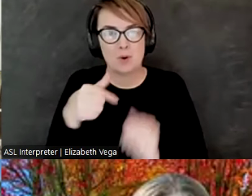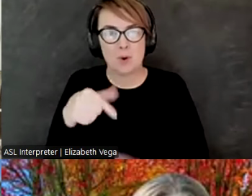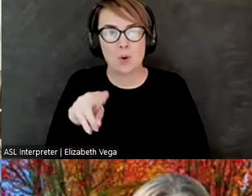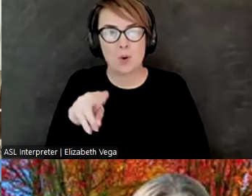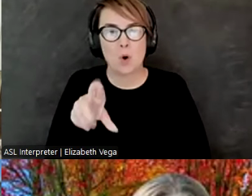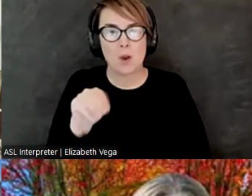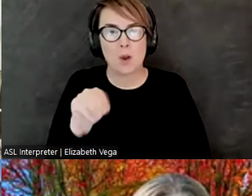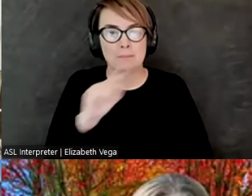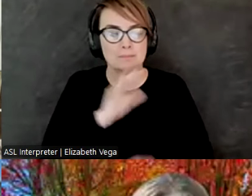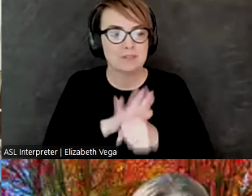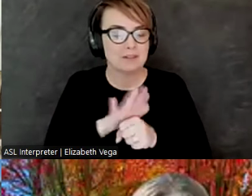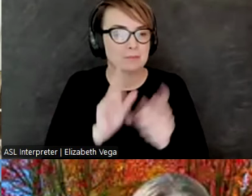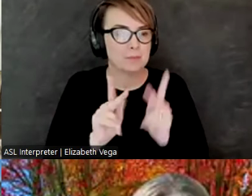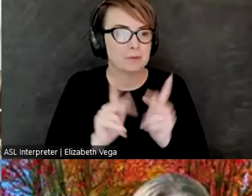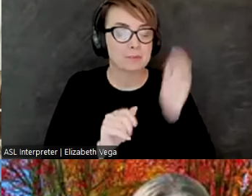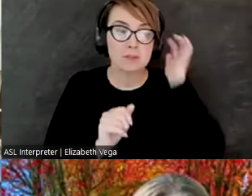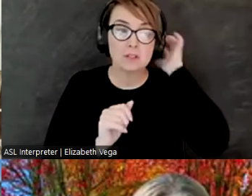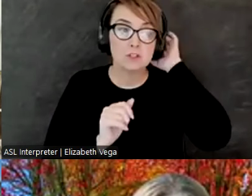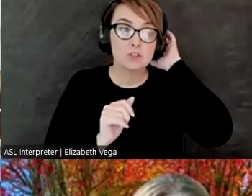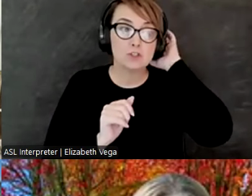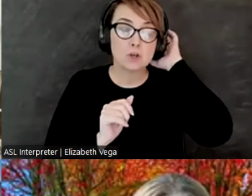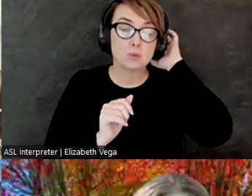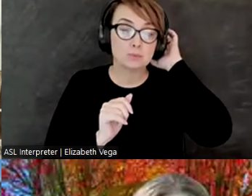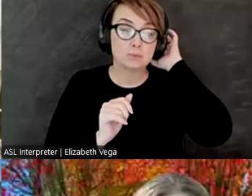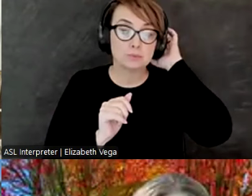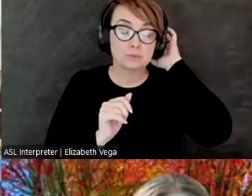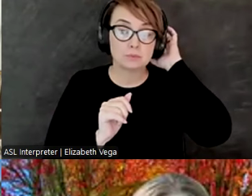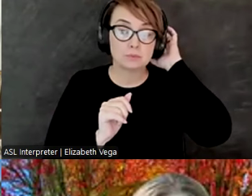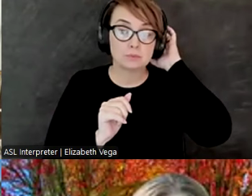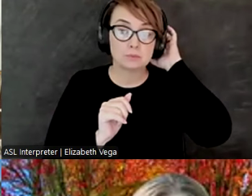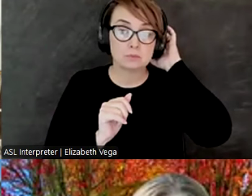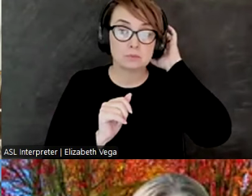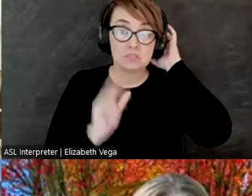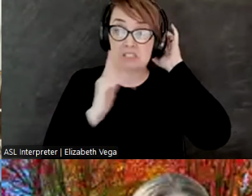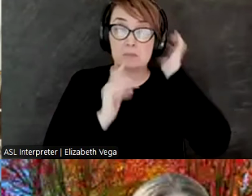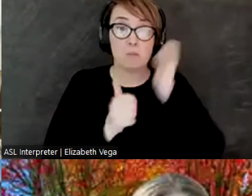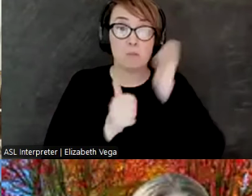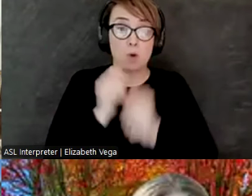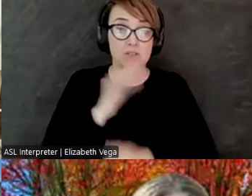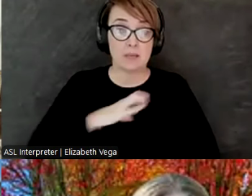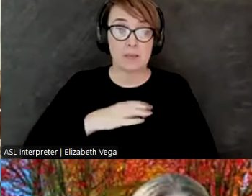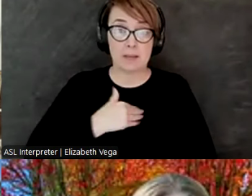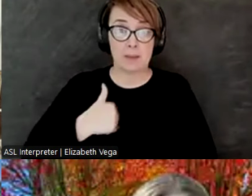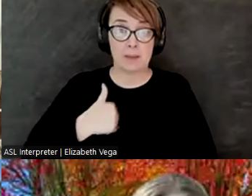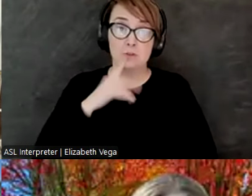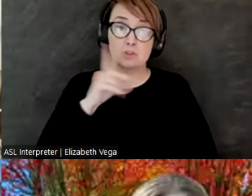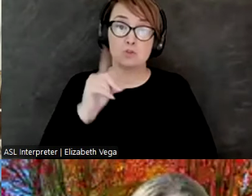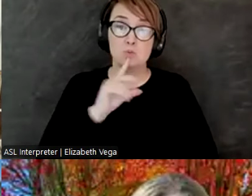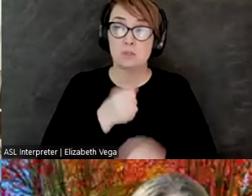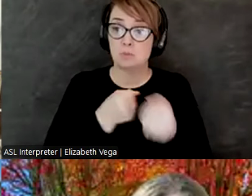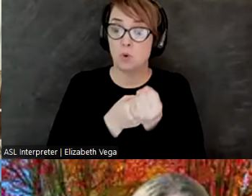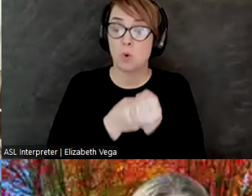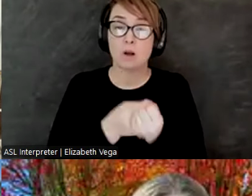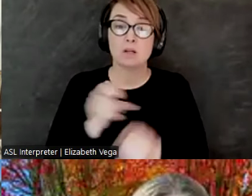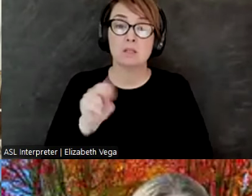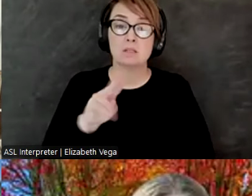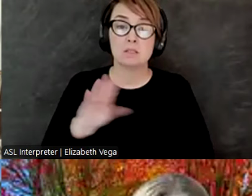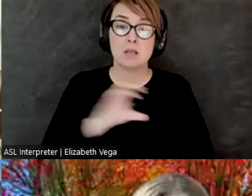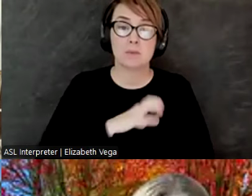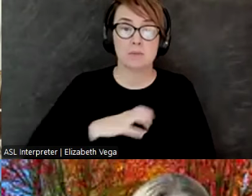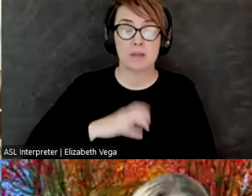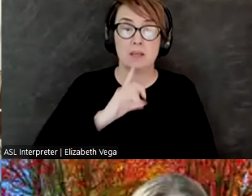feel. So the majority of committee members present support the subcommittee being comprised